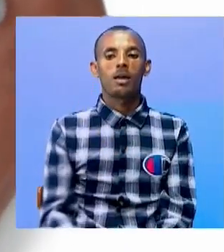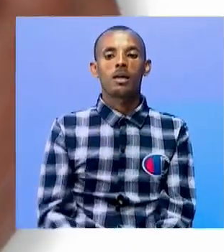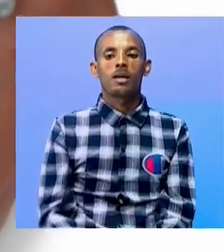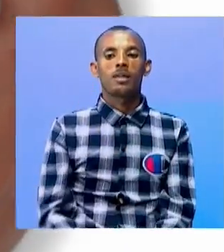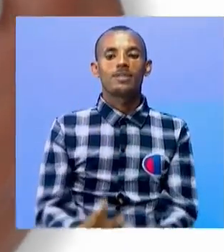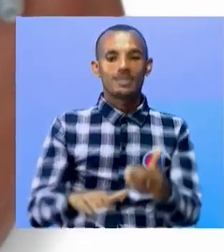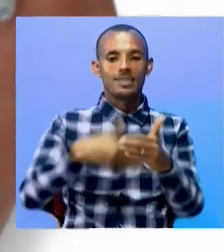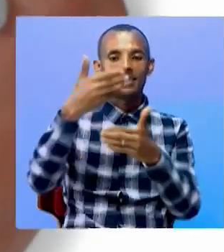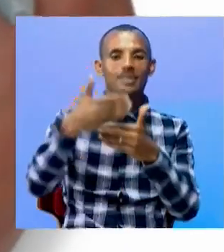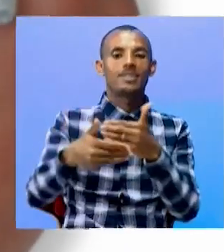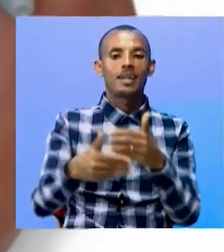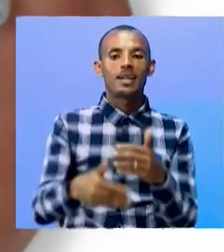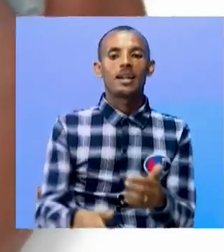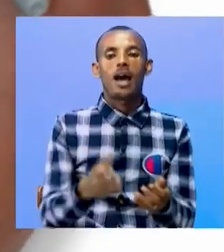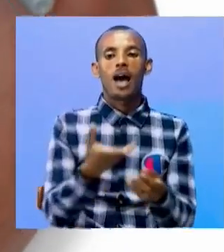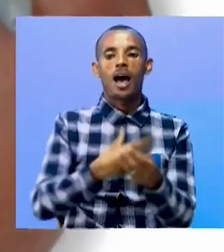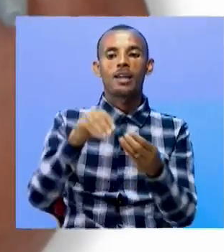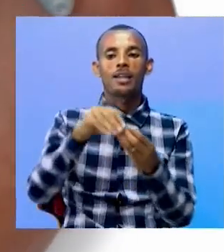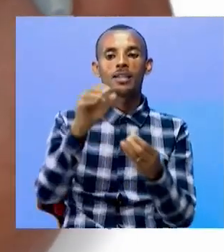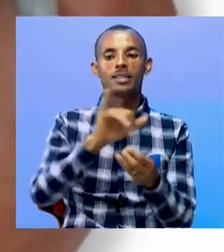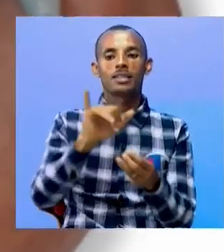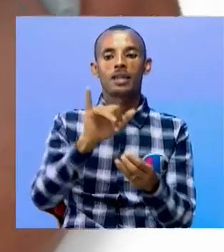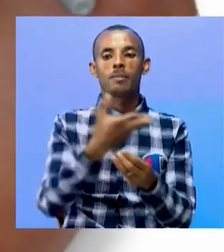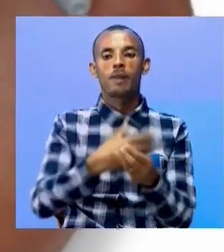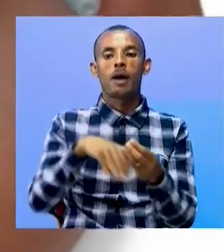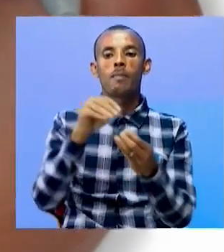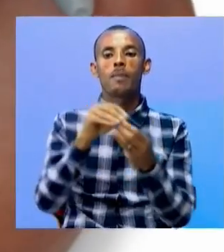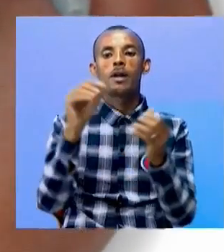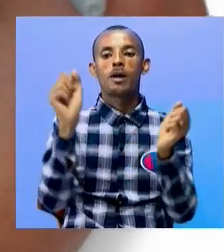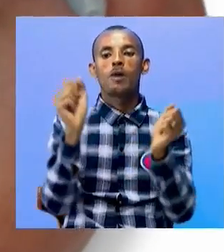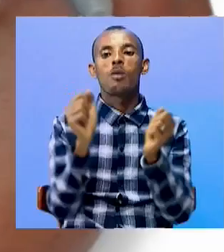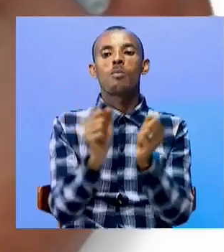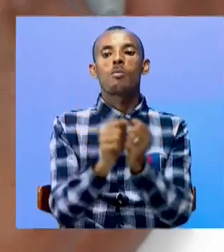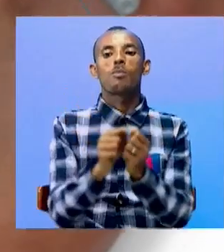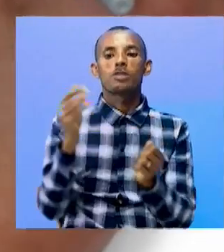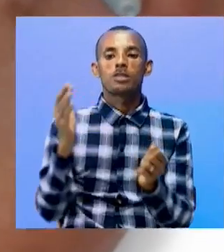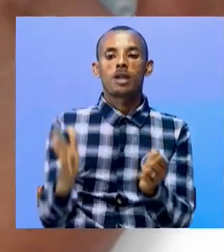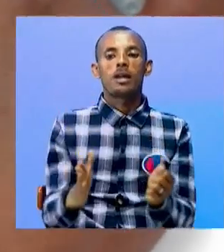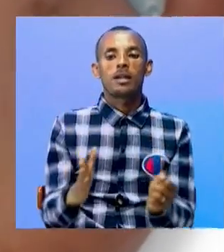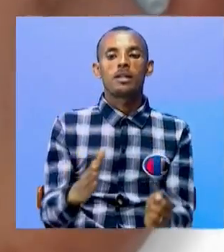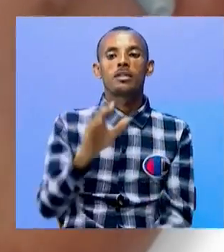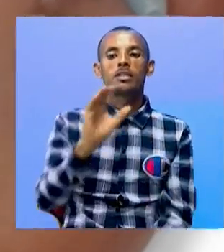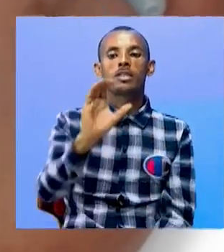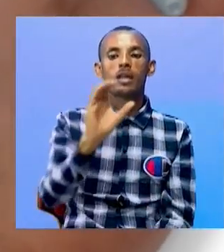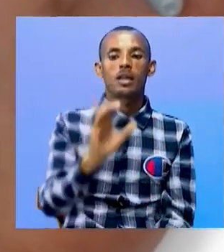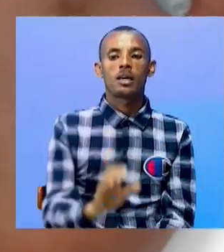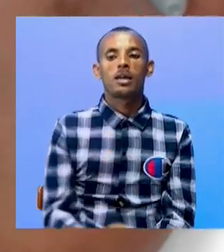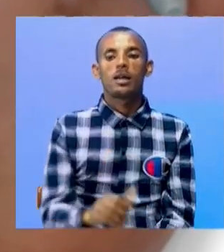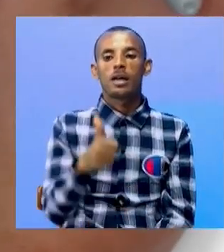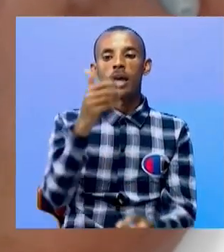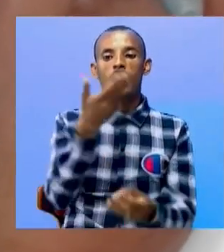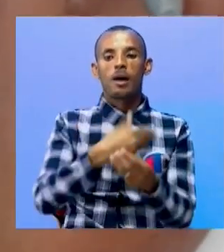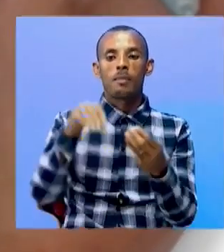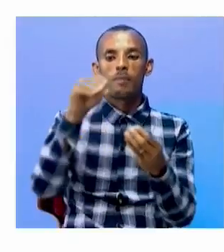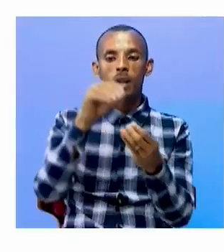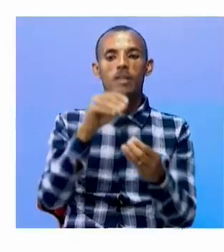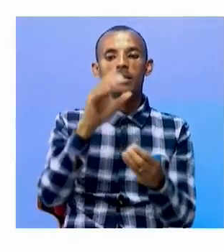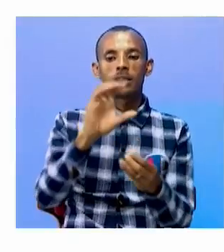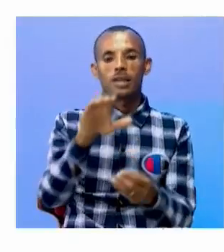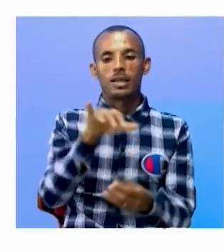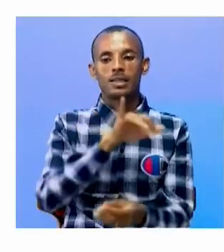then adding the same number to both sides A and B, let's say C, A plus C will be the same